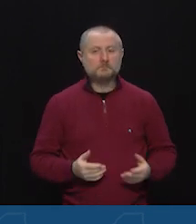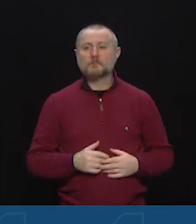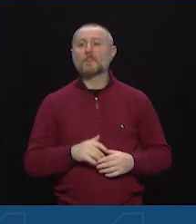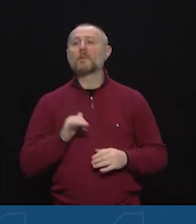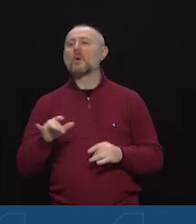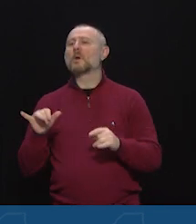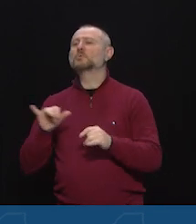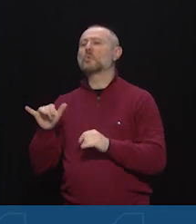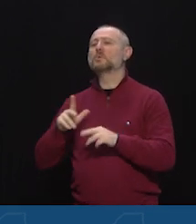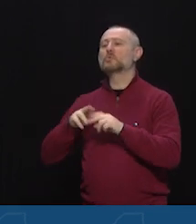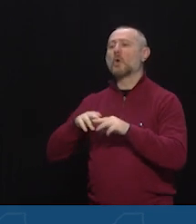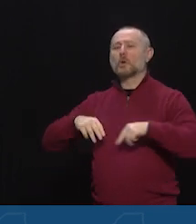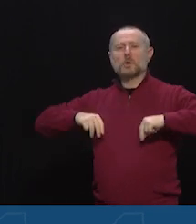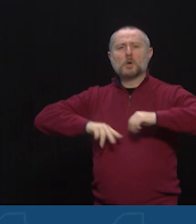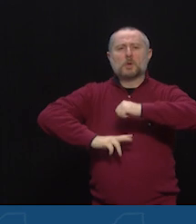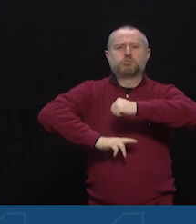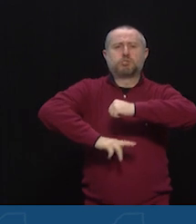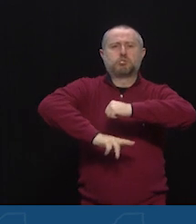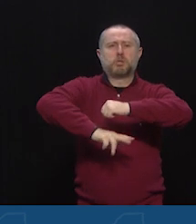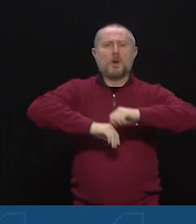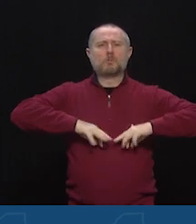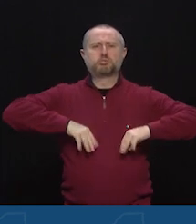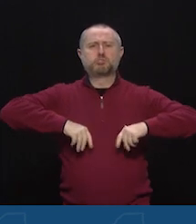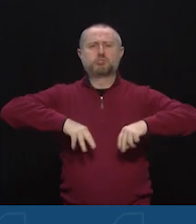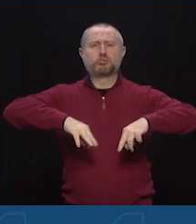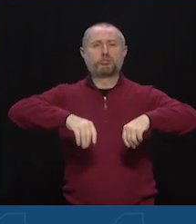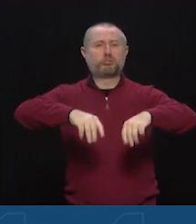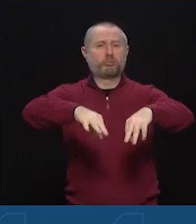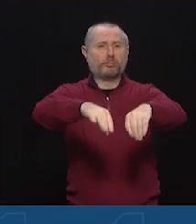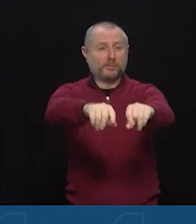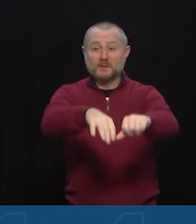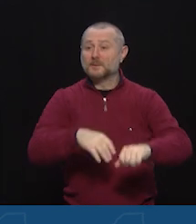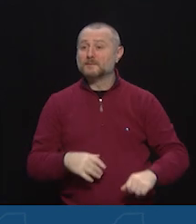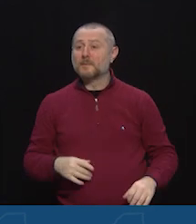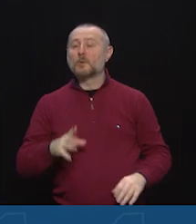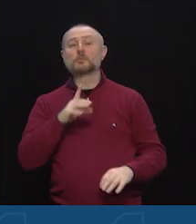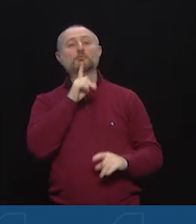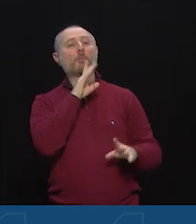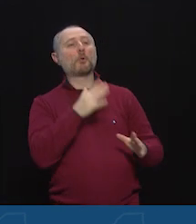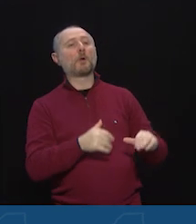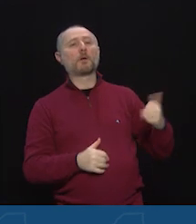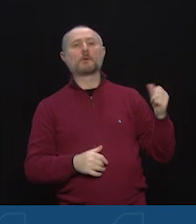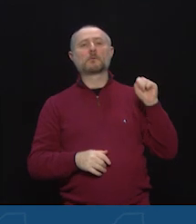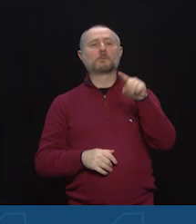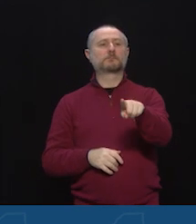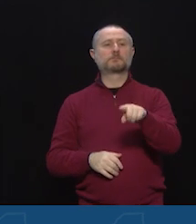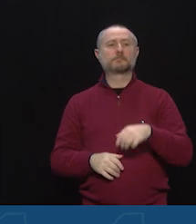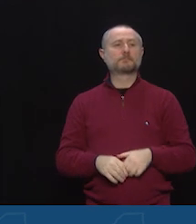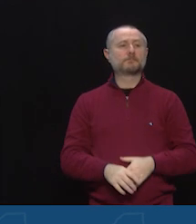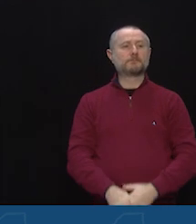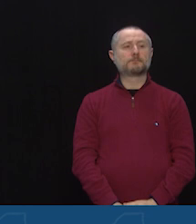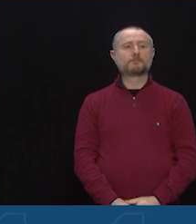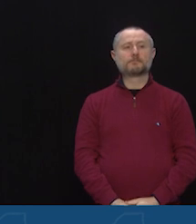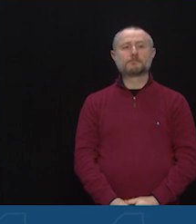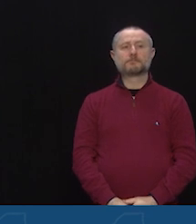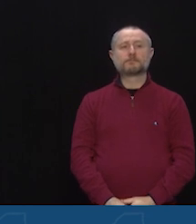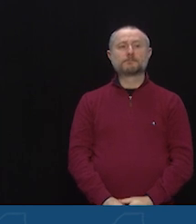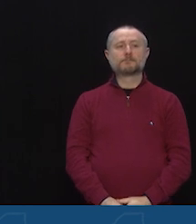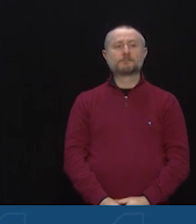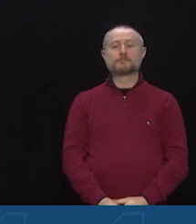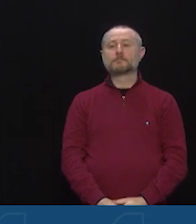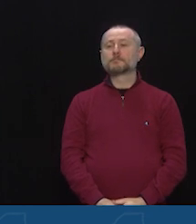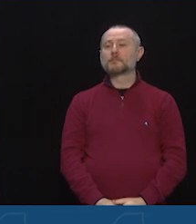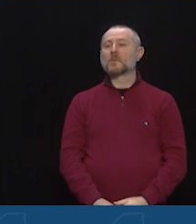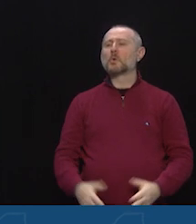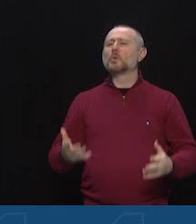well. So stay out of their way. Stay out of their way. Any other on topic? Going on with stranded cars being a potential concern for you, what is the